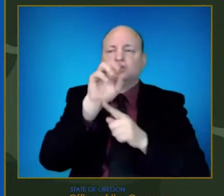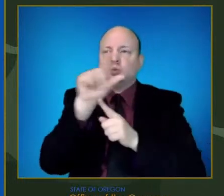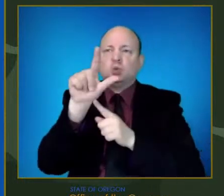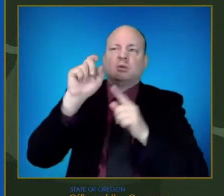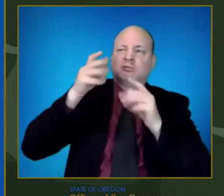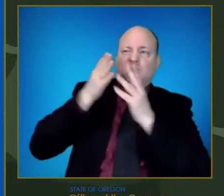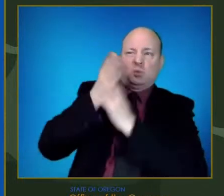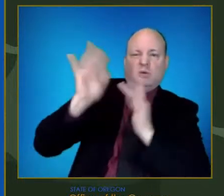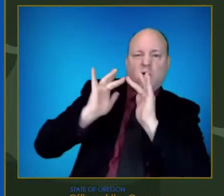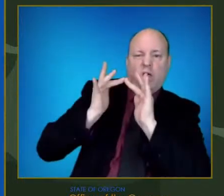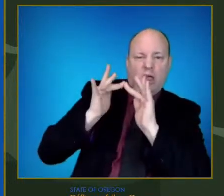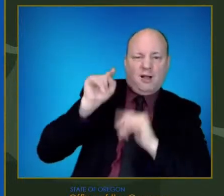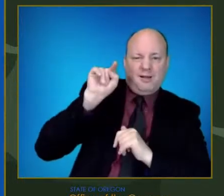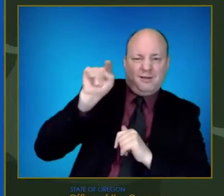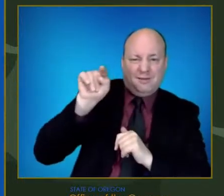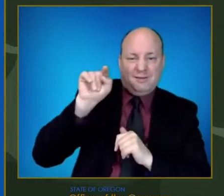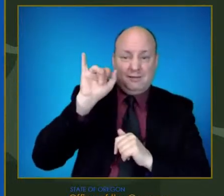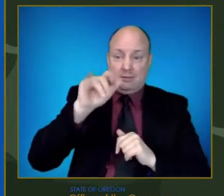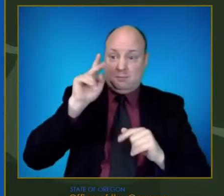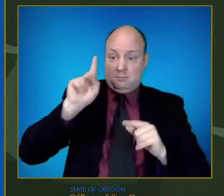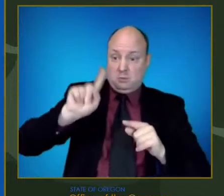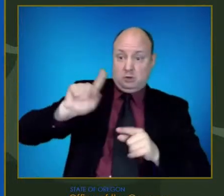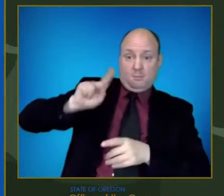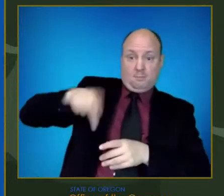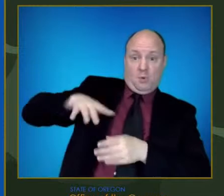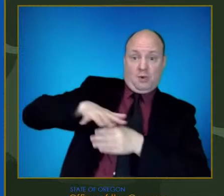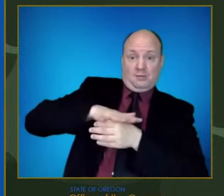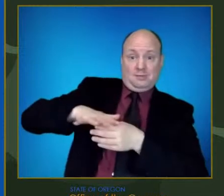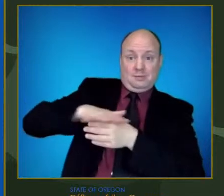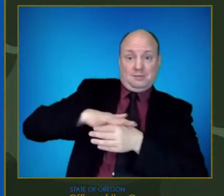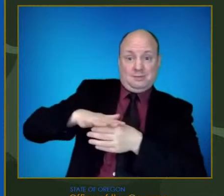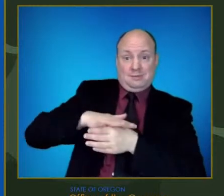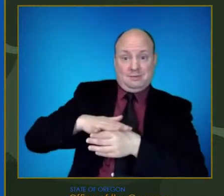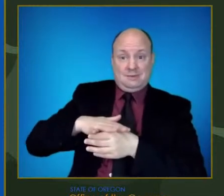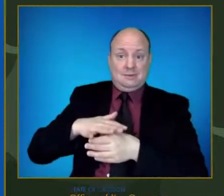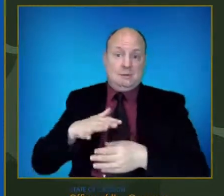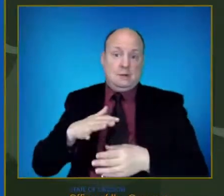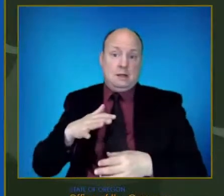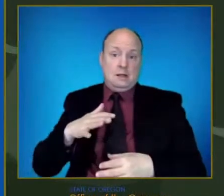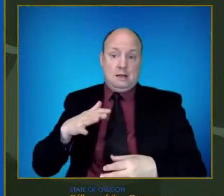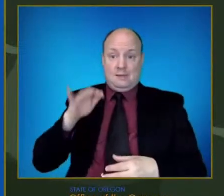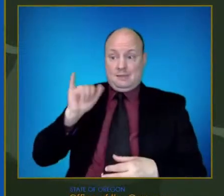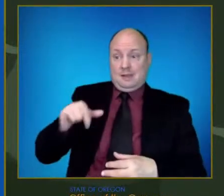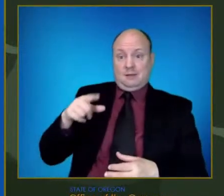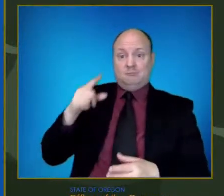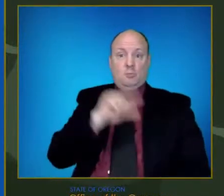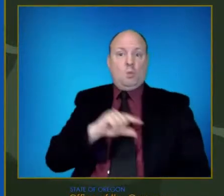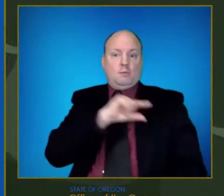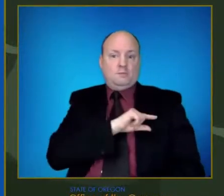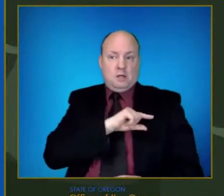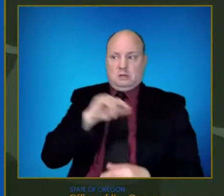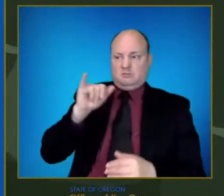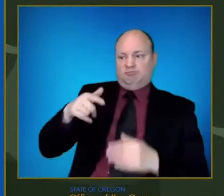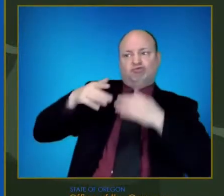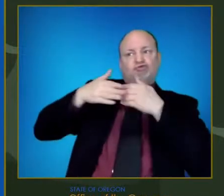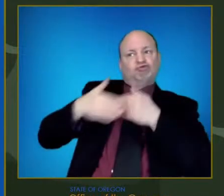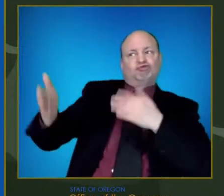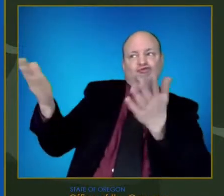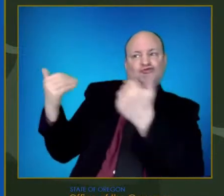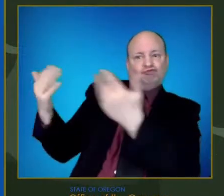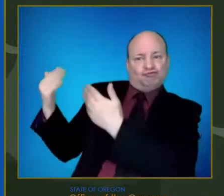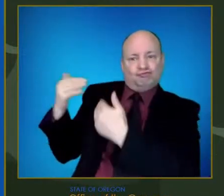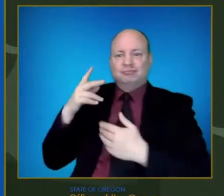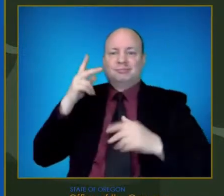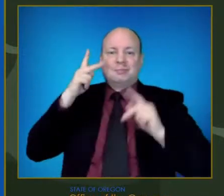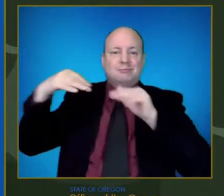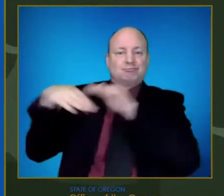metro area where eligibility starts on Monday, Multiple appointments can be scheduled, and